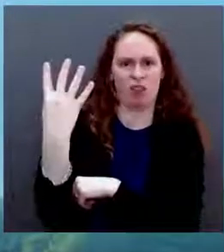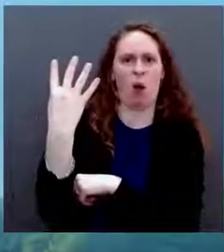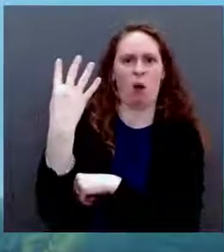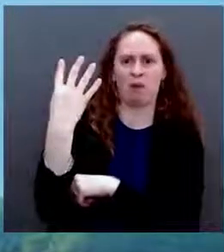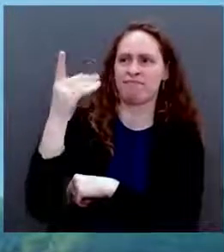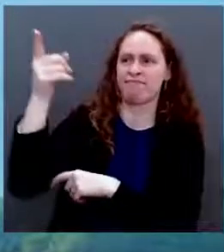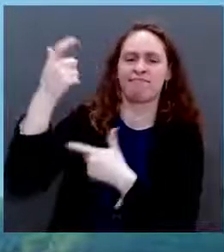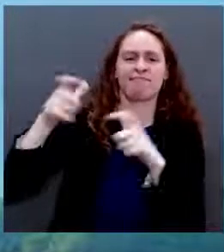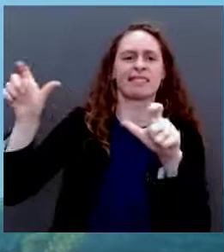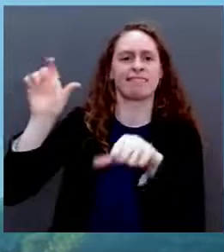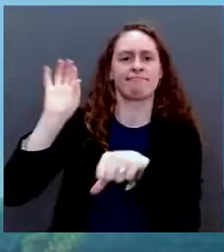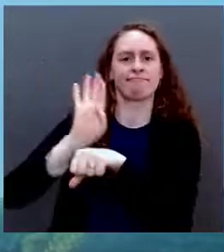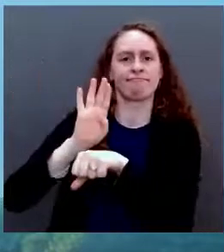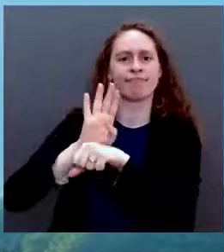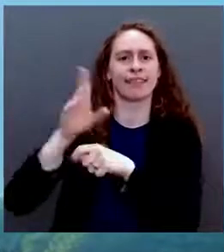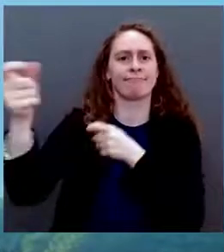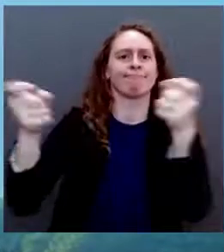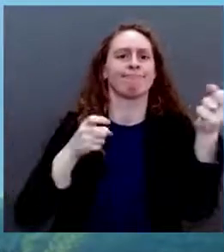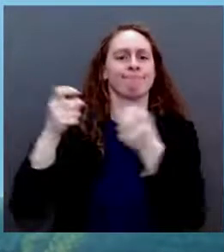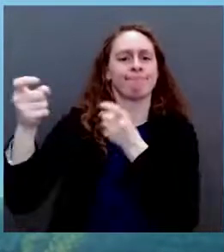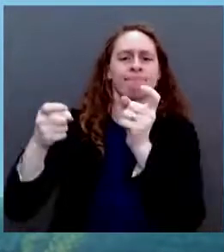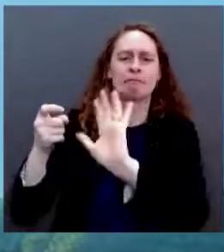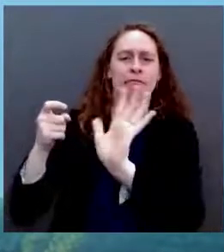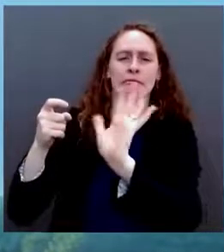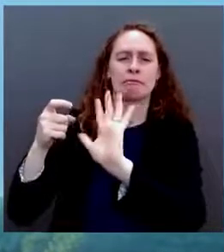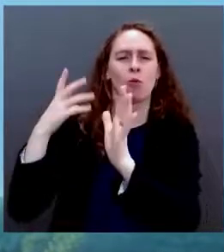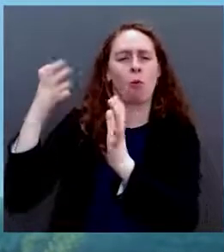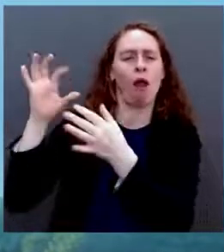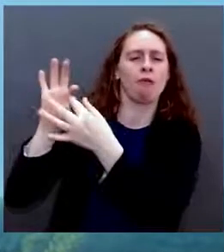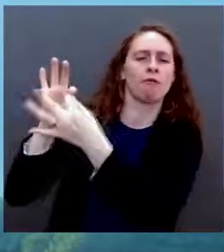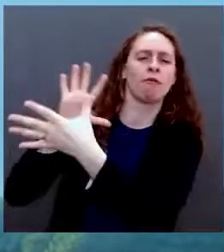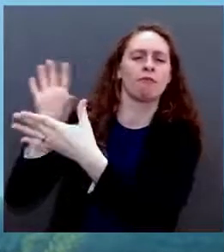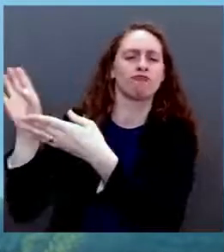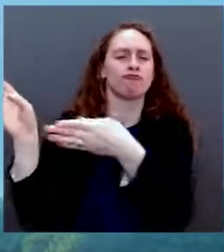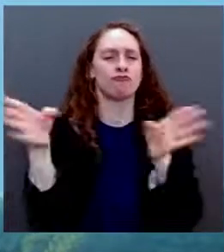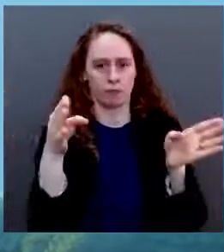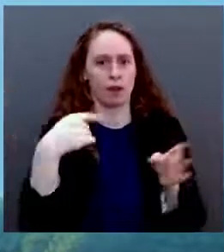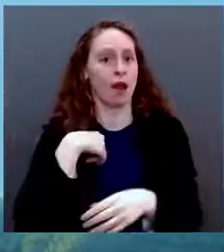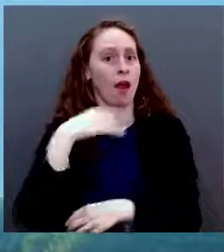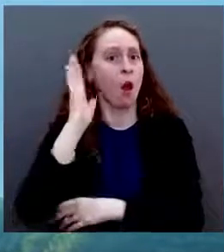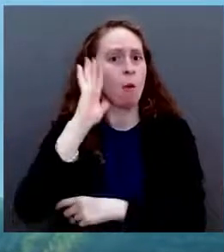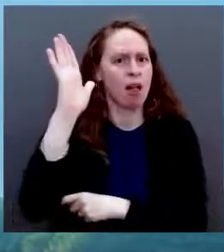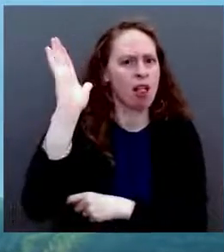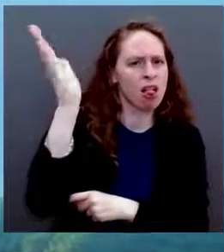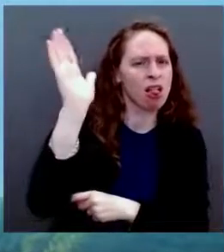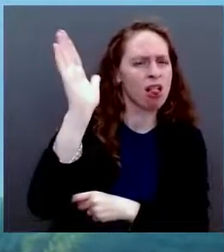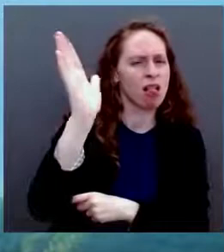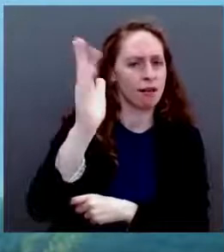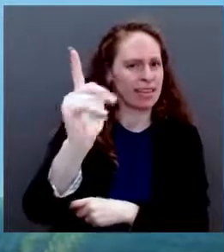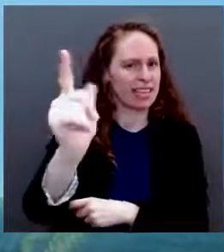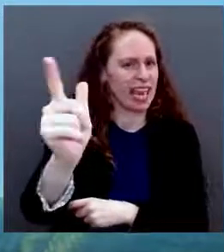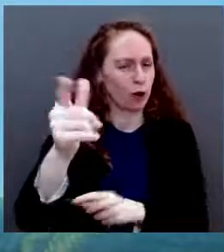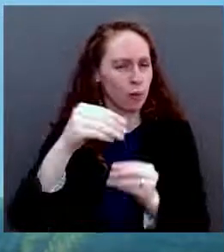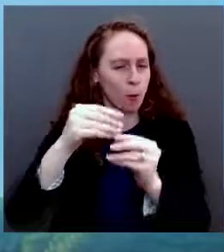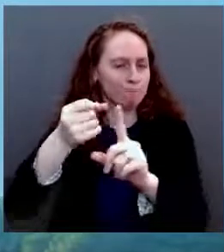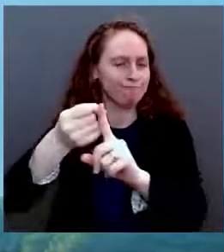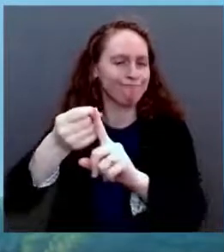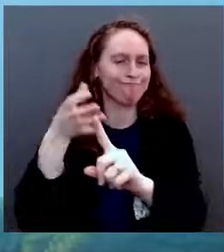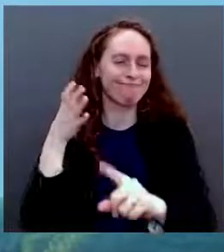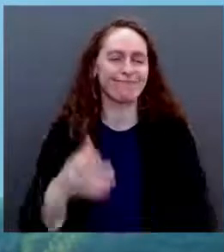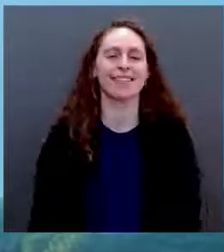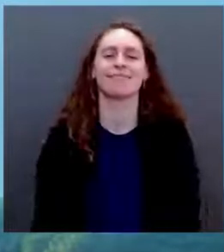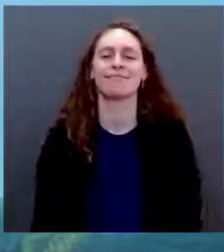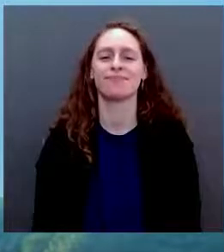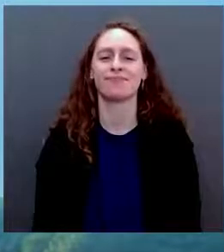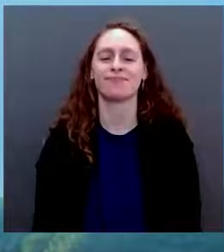about this very shortly. Second, we're strengthening rules to protect farmers, ranchers, and other producers. For